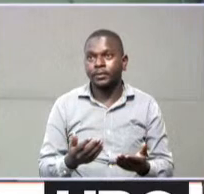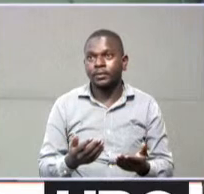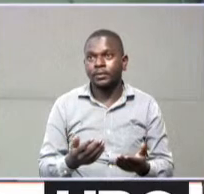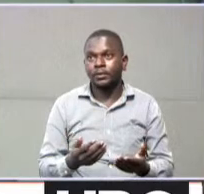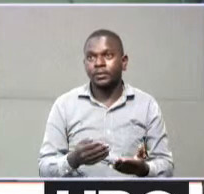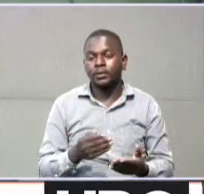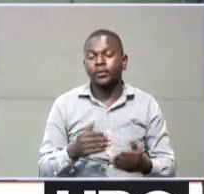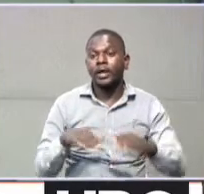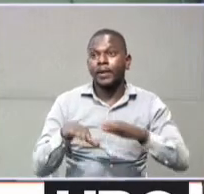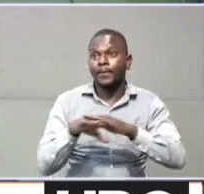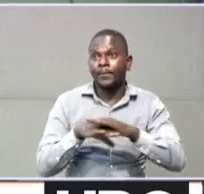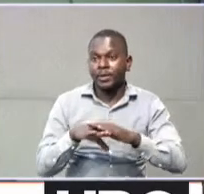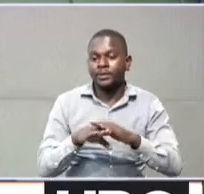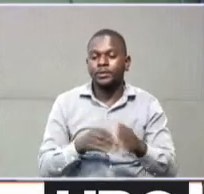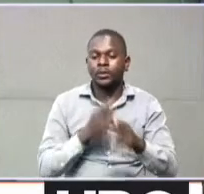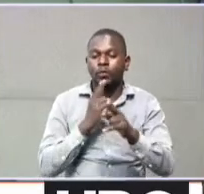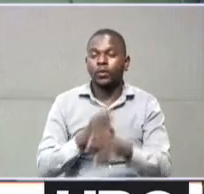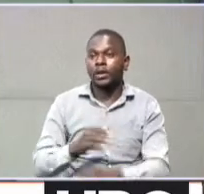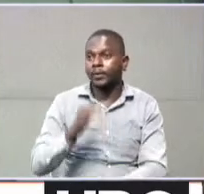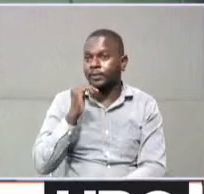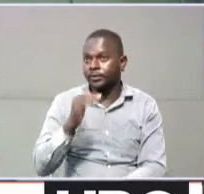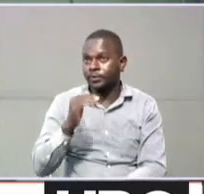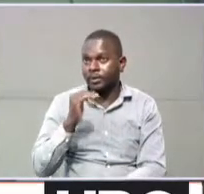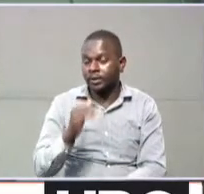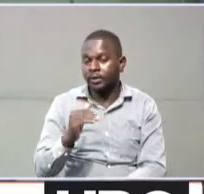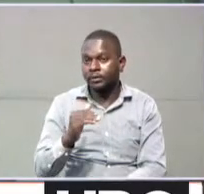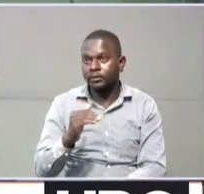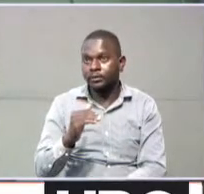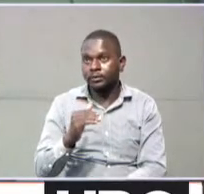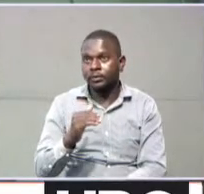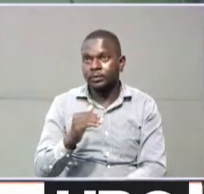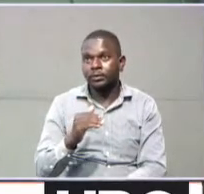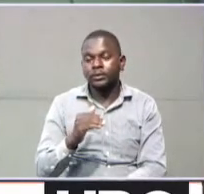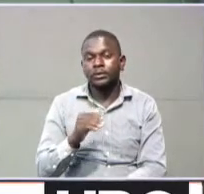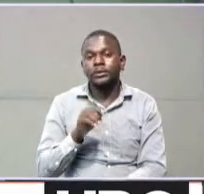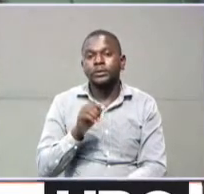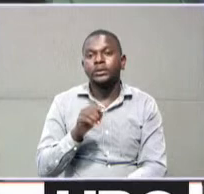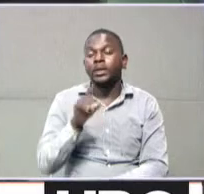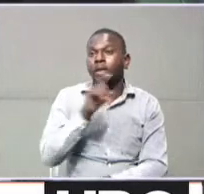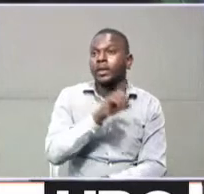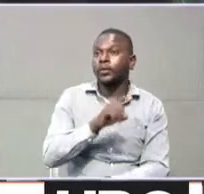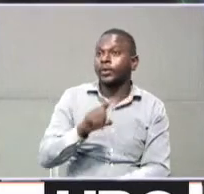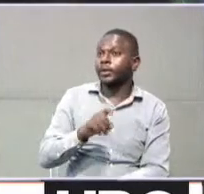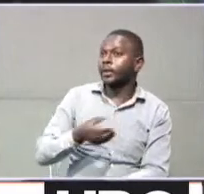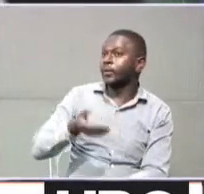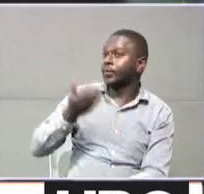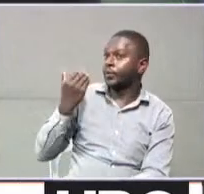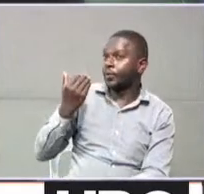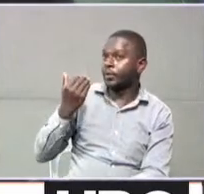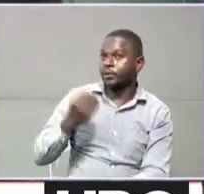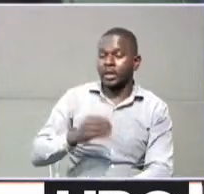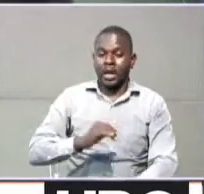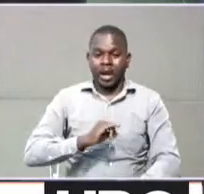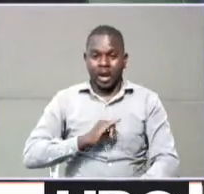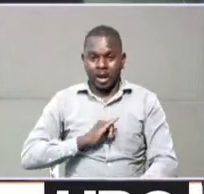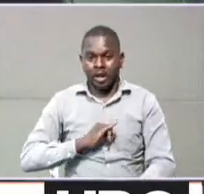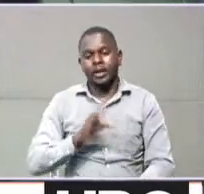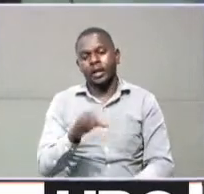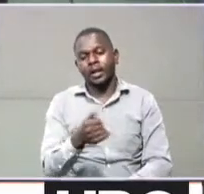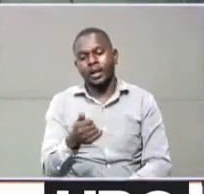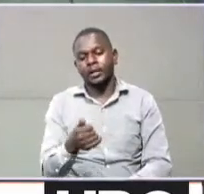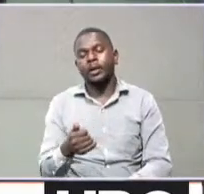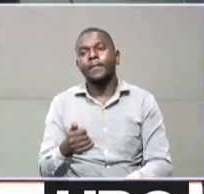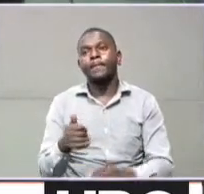it is on that basis right honorable speaker that one one week ago i together with other